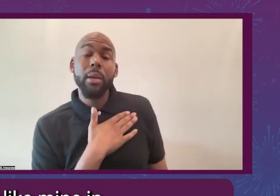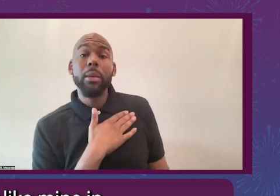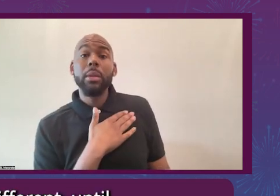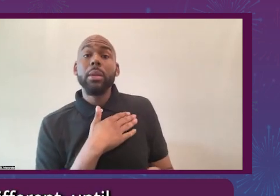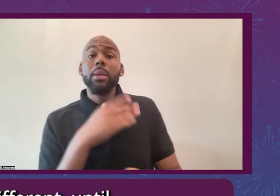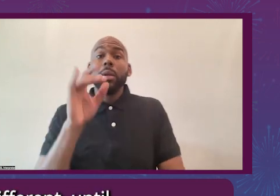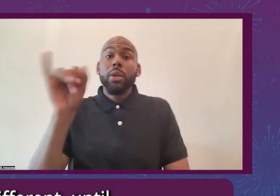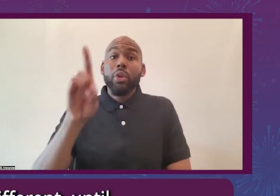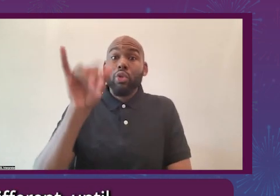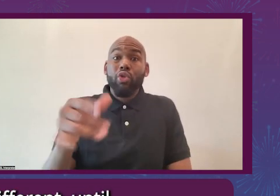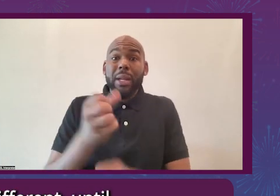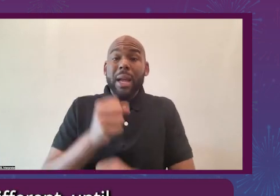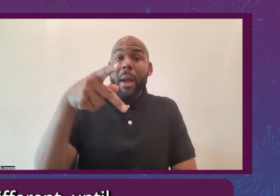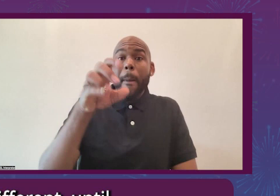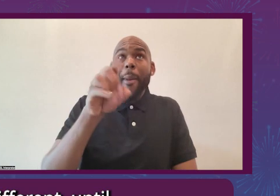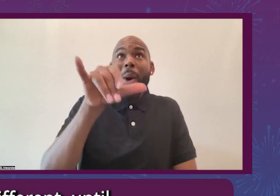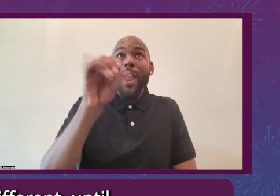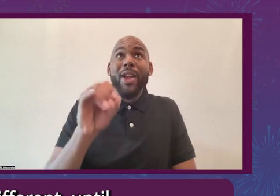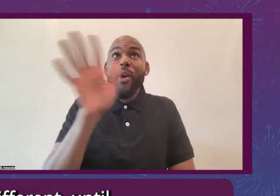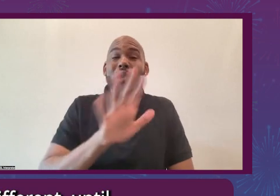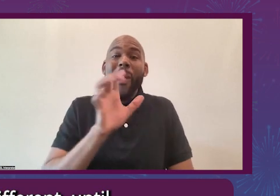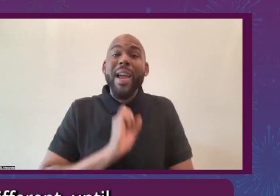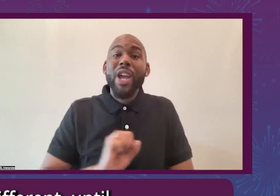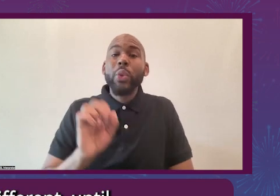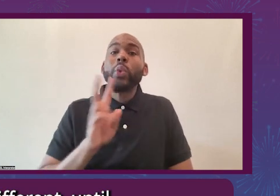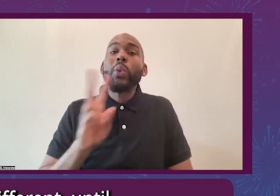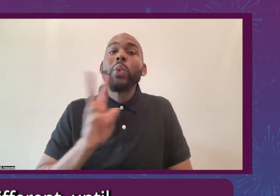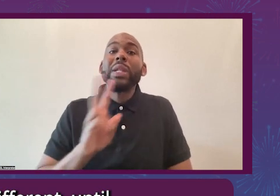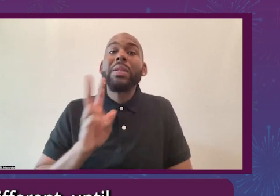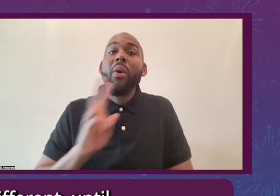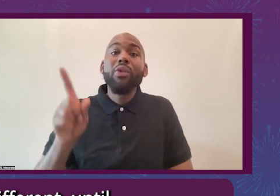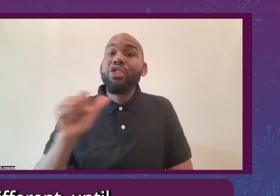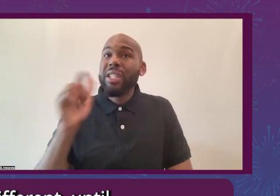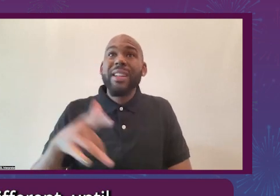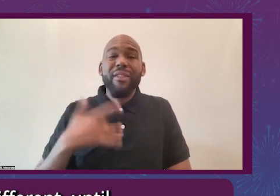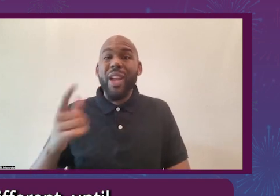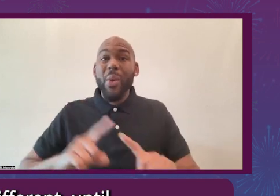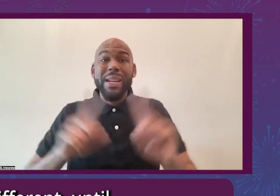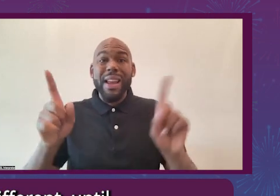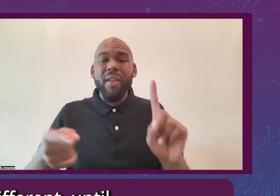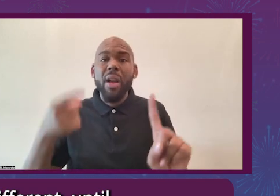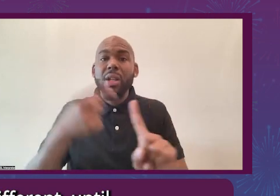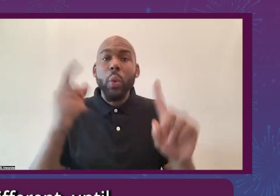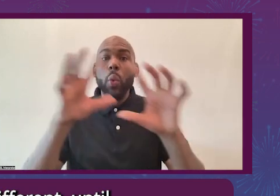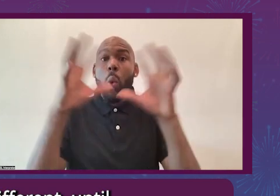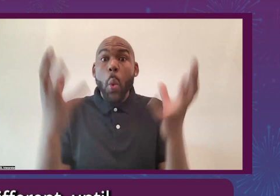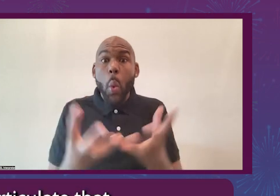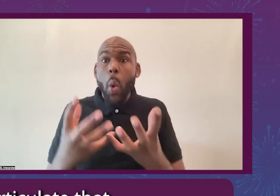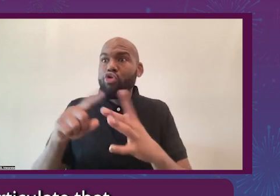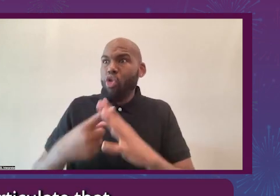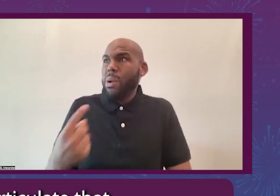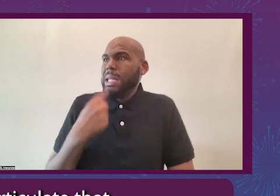when she was around 2 years old, and she didn't feel different until the world began to tell her that she was.